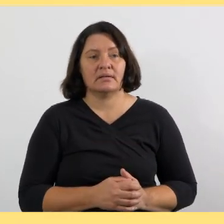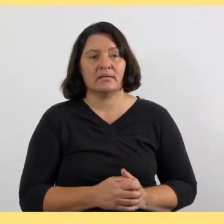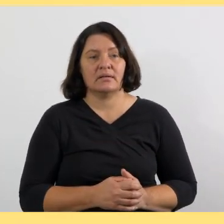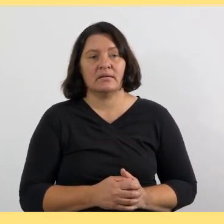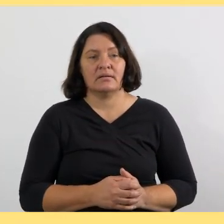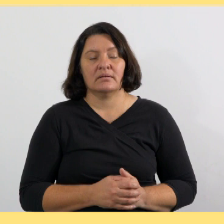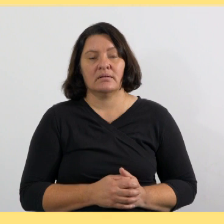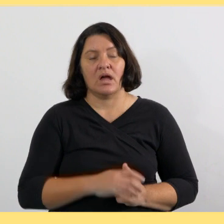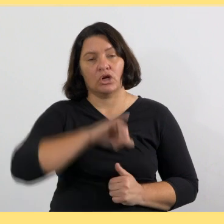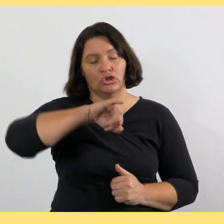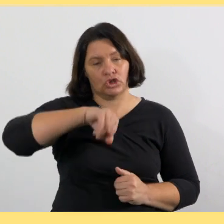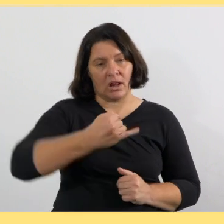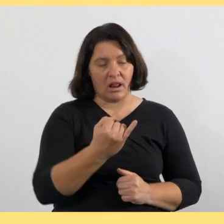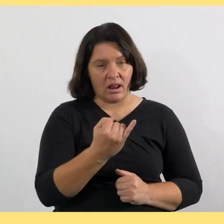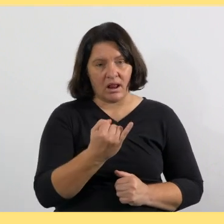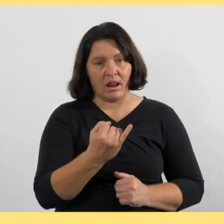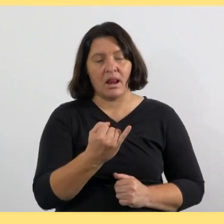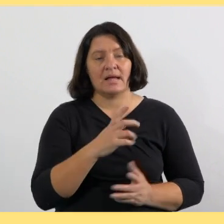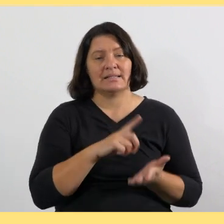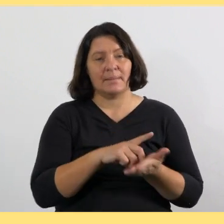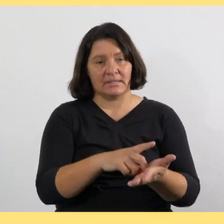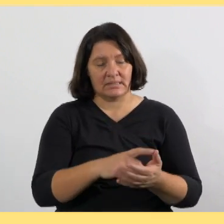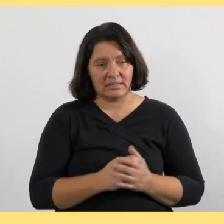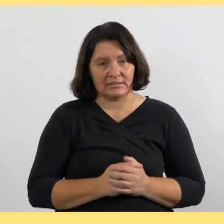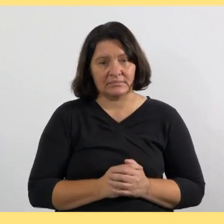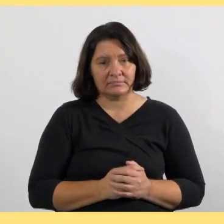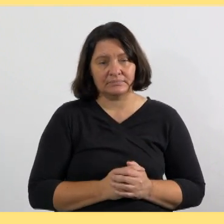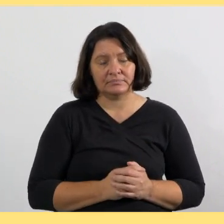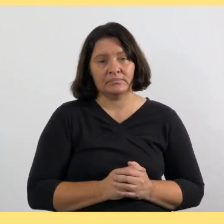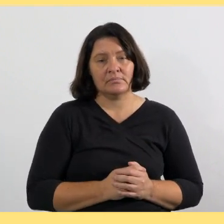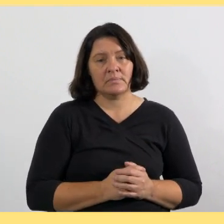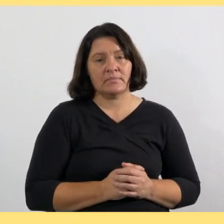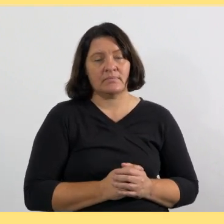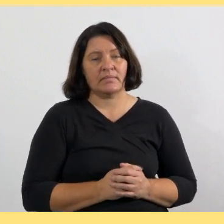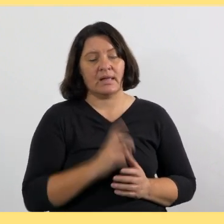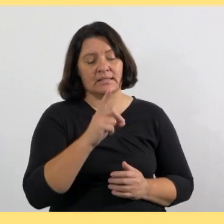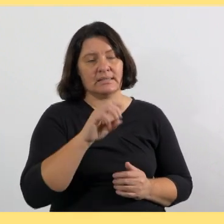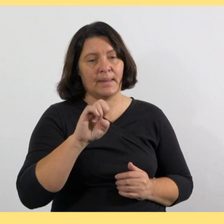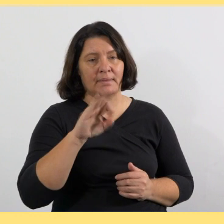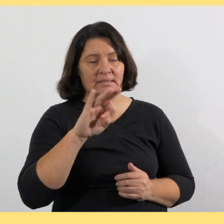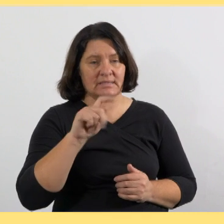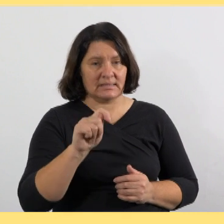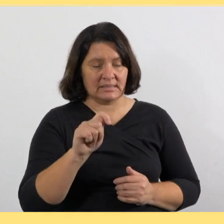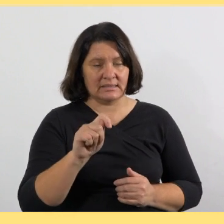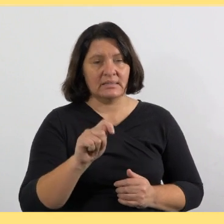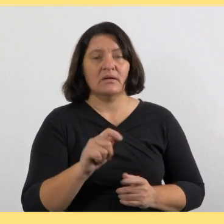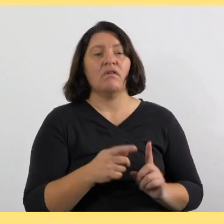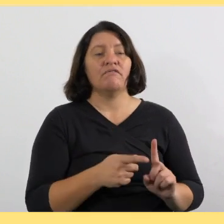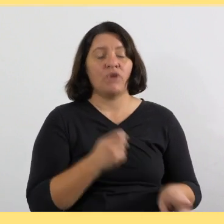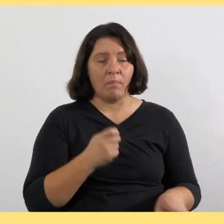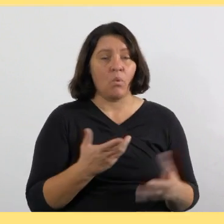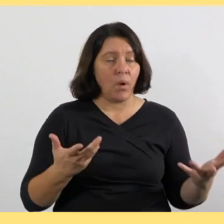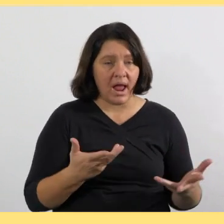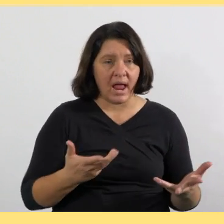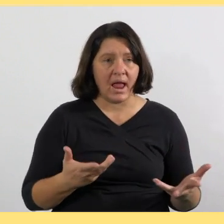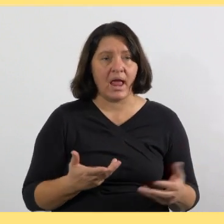say journal debits. Journal debits. And I'm posting